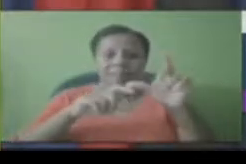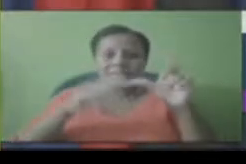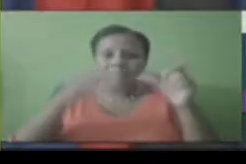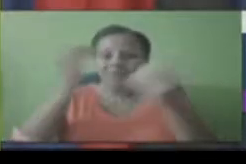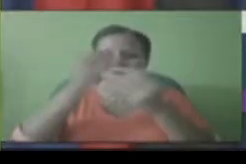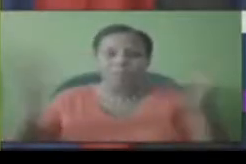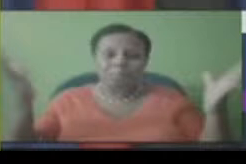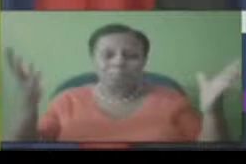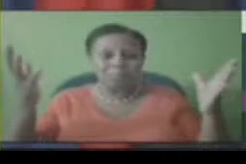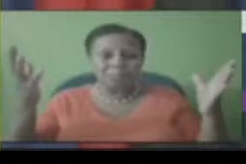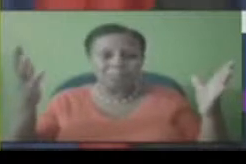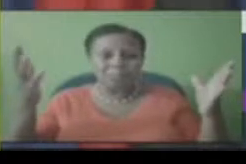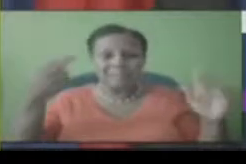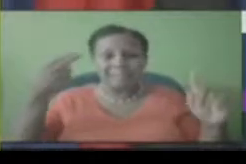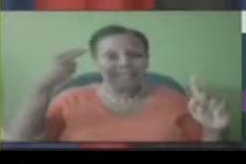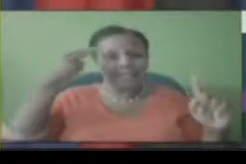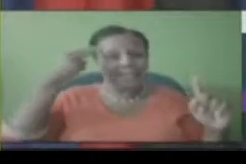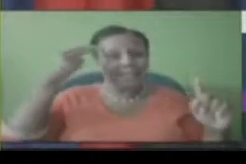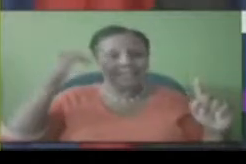was spinning out of control.